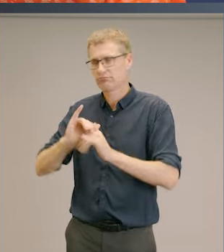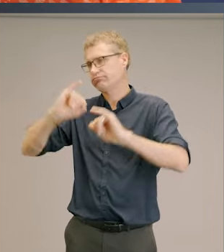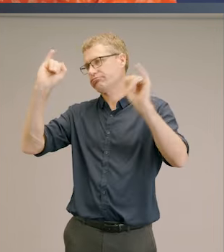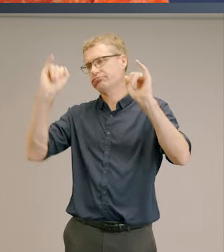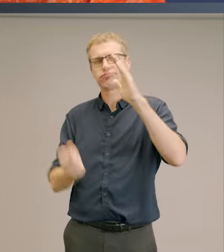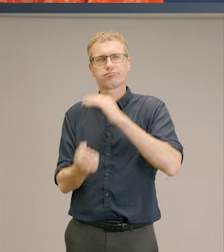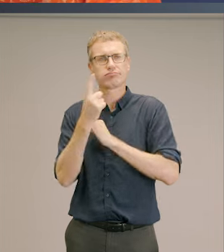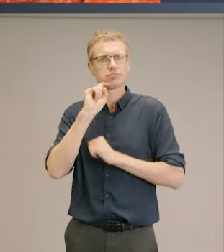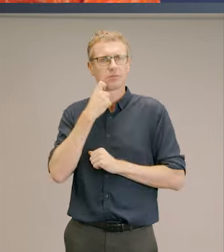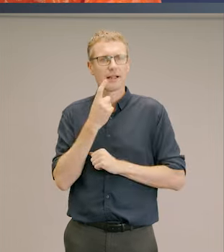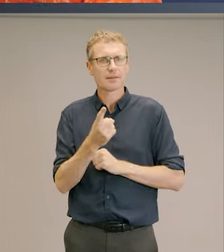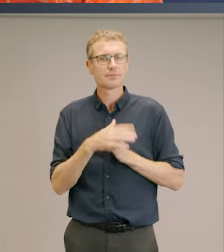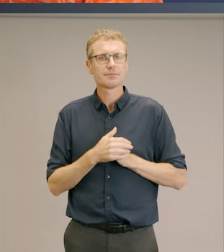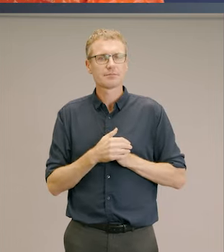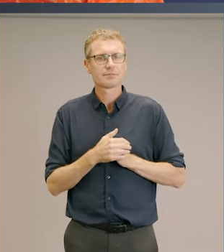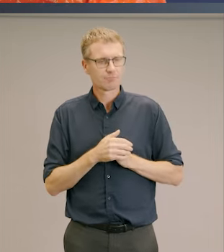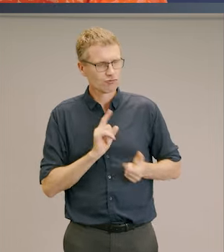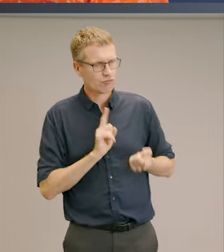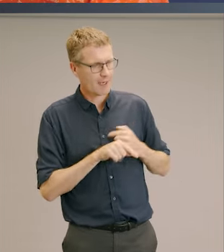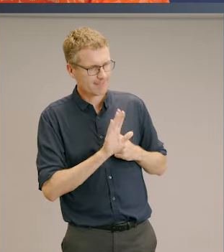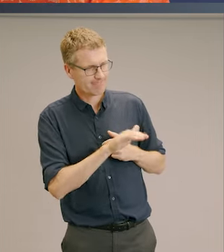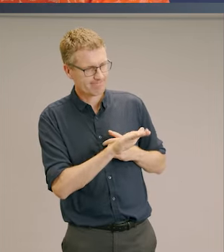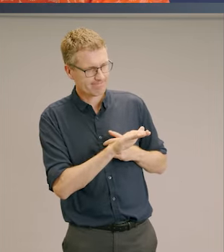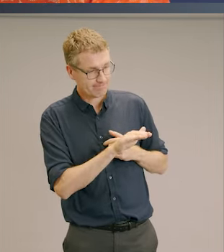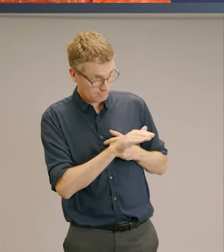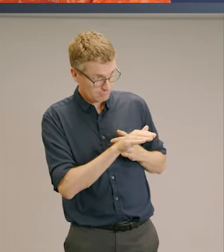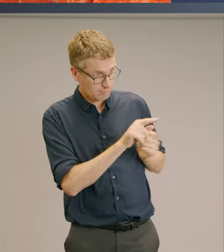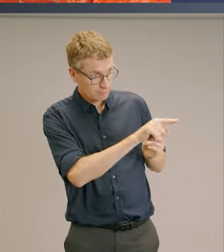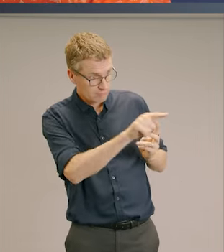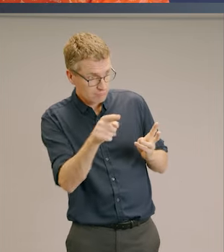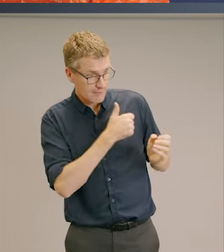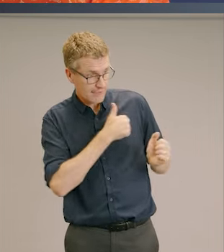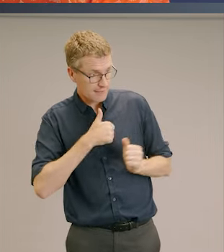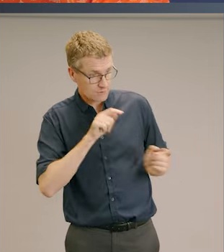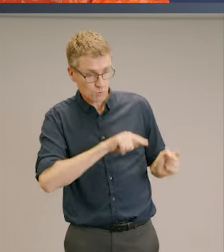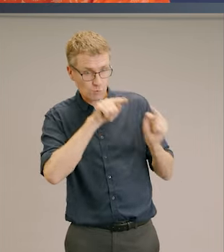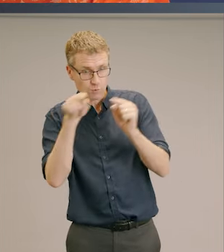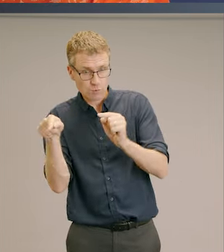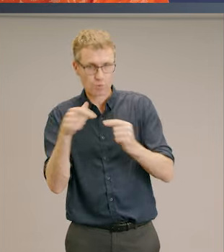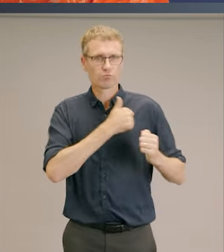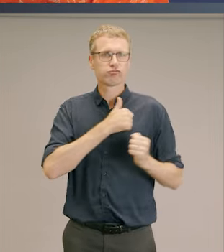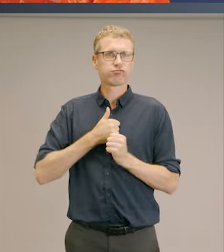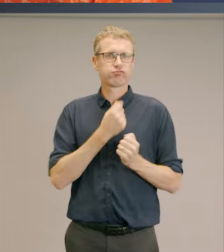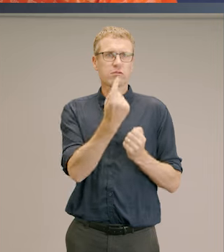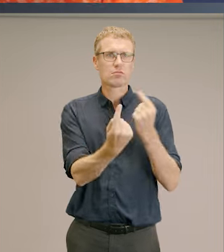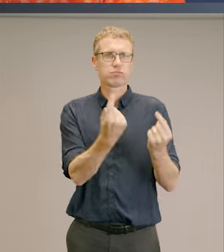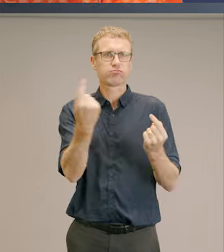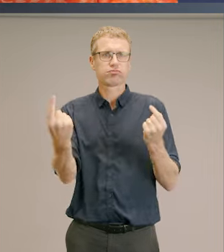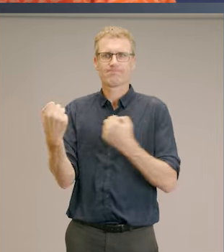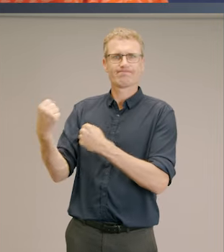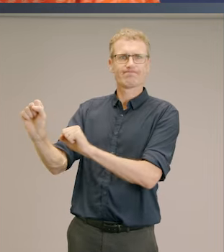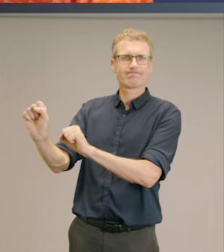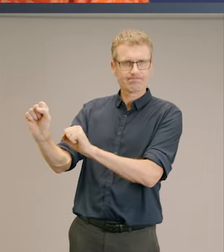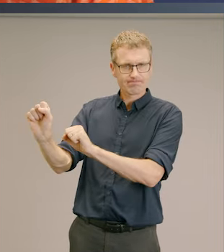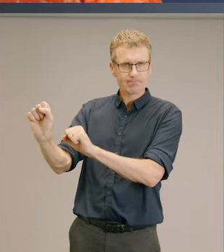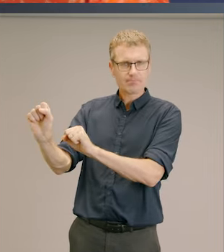be worse off than we were at first." Pilate replied, "Take guards and secure it as best as you can." So they